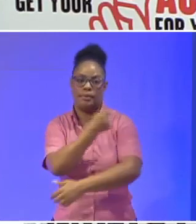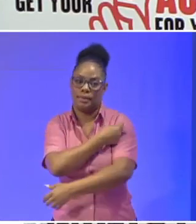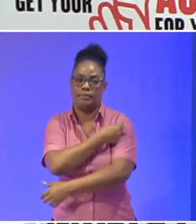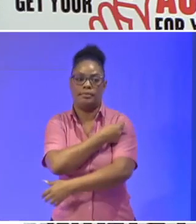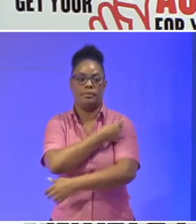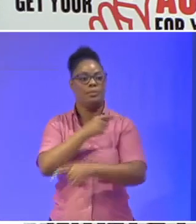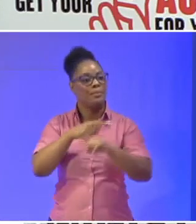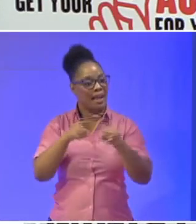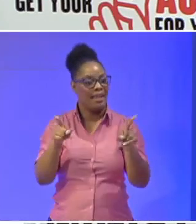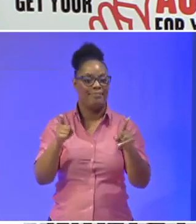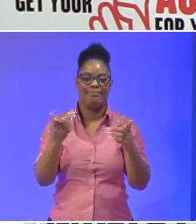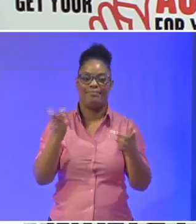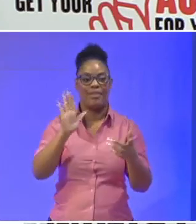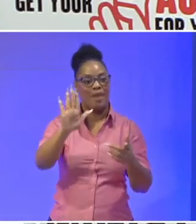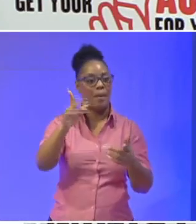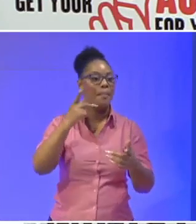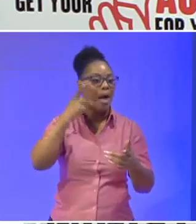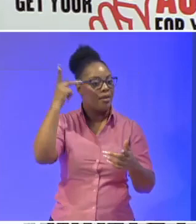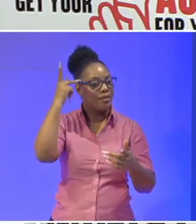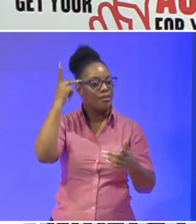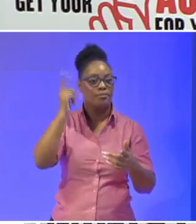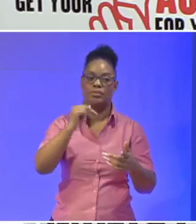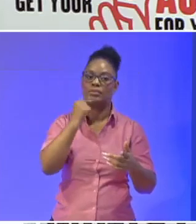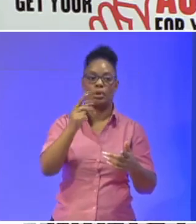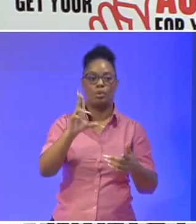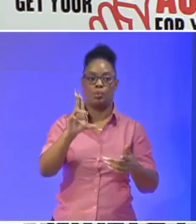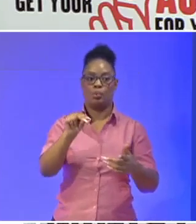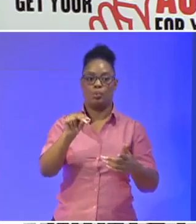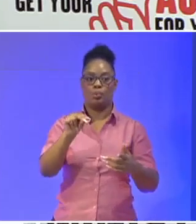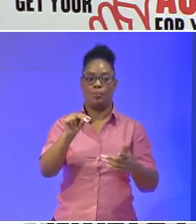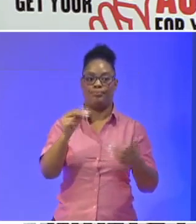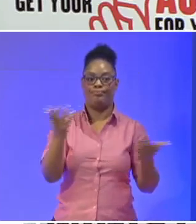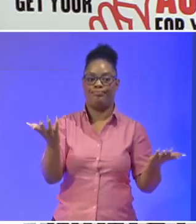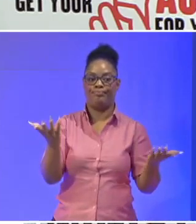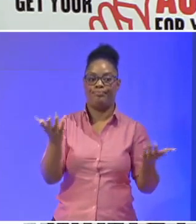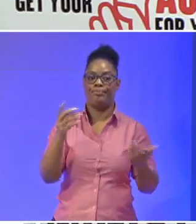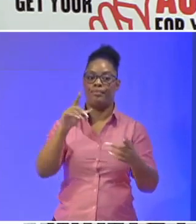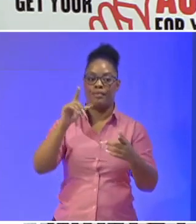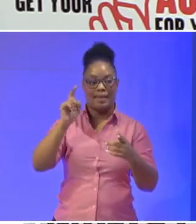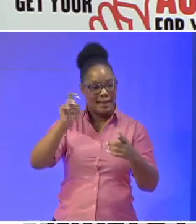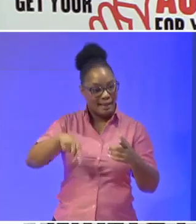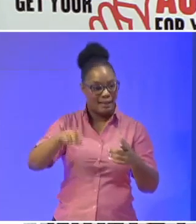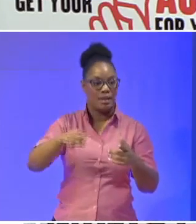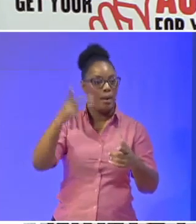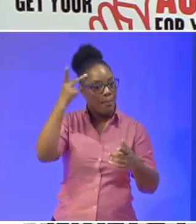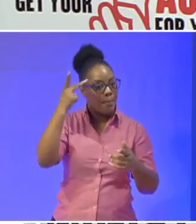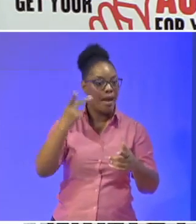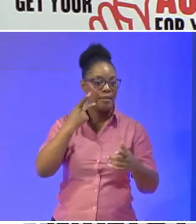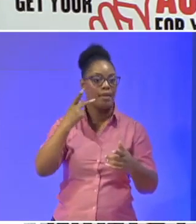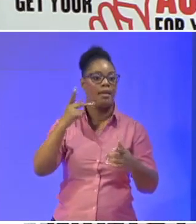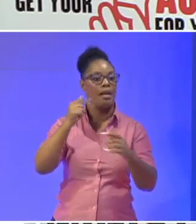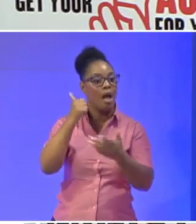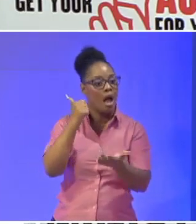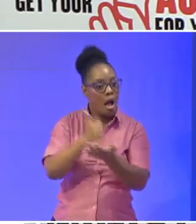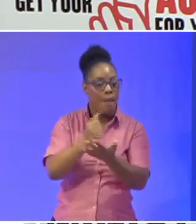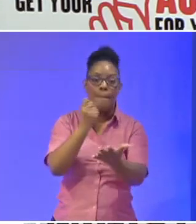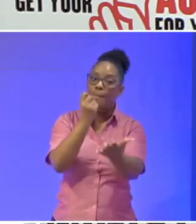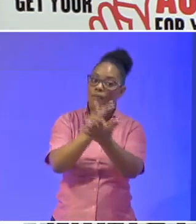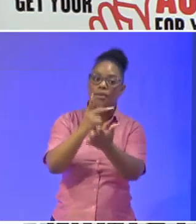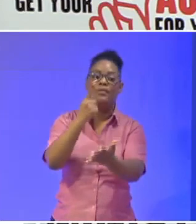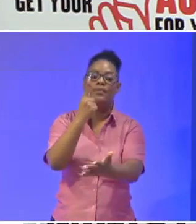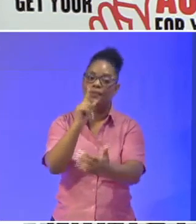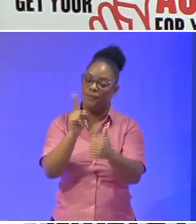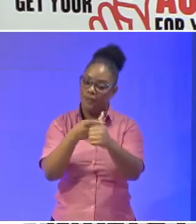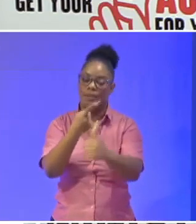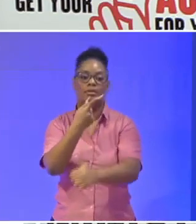but many parents are preventing them, and we can't do that without parental consent. I just want to make